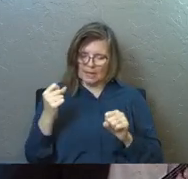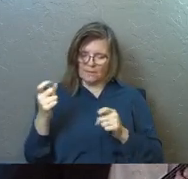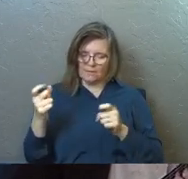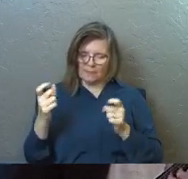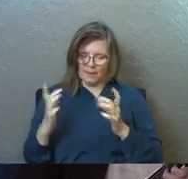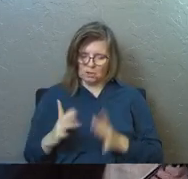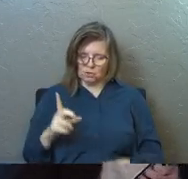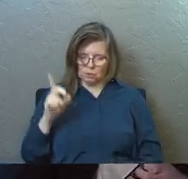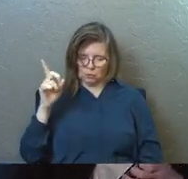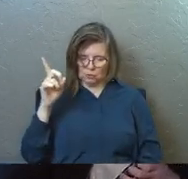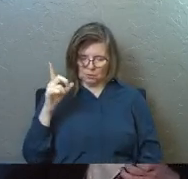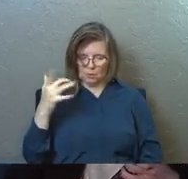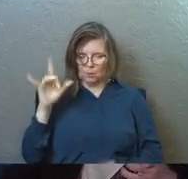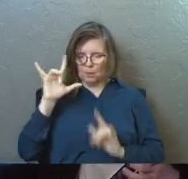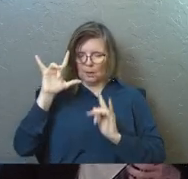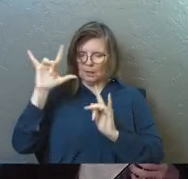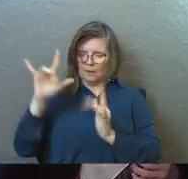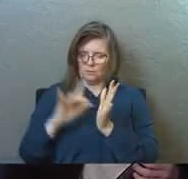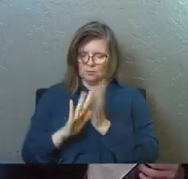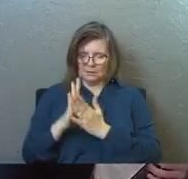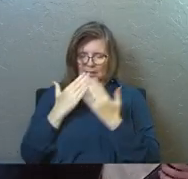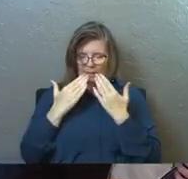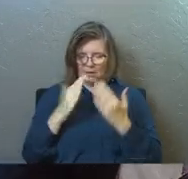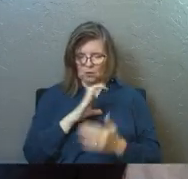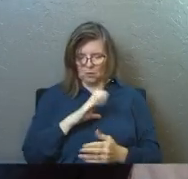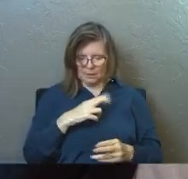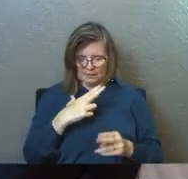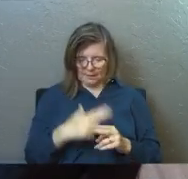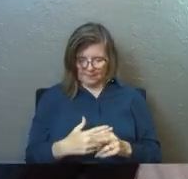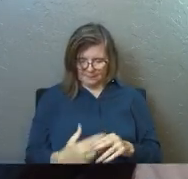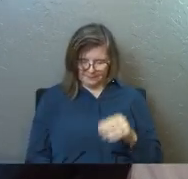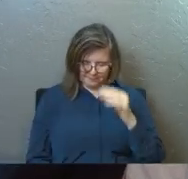you are the only safe master. We love you, Jesus. Thank you. In Christ's name.